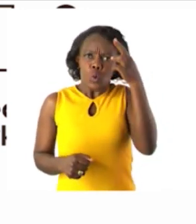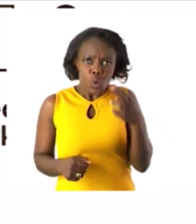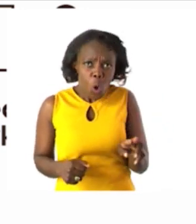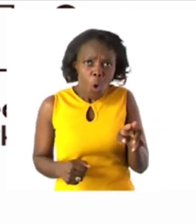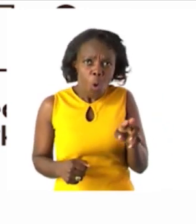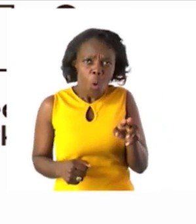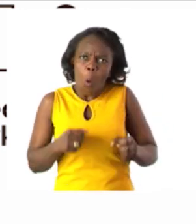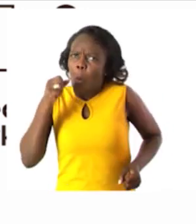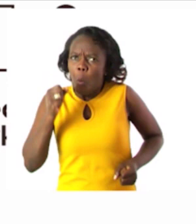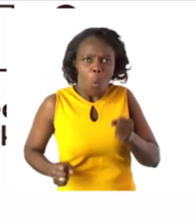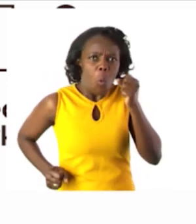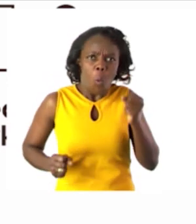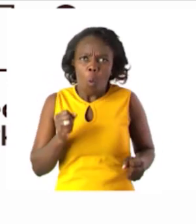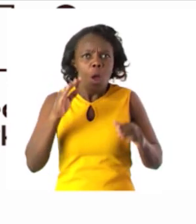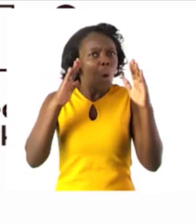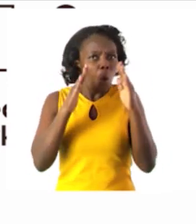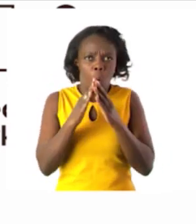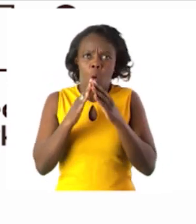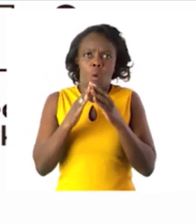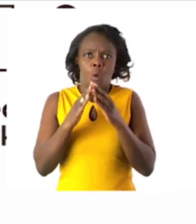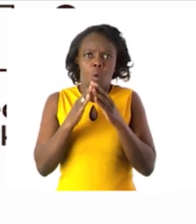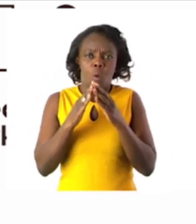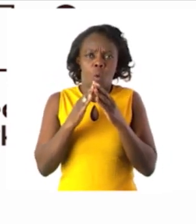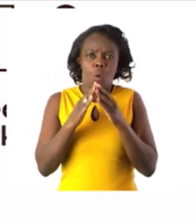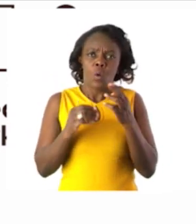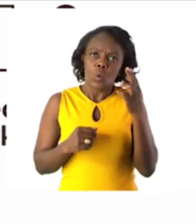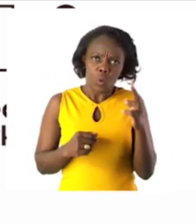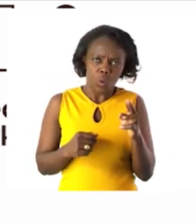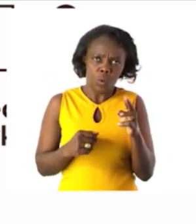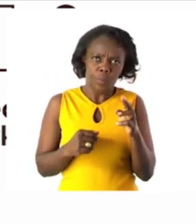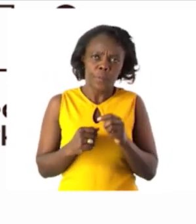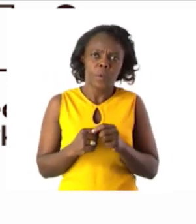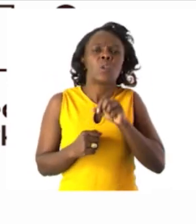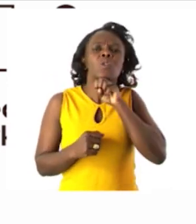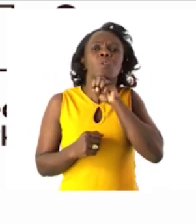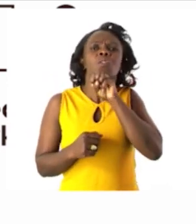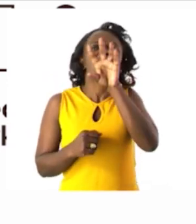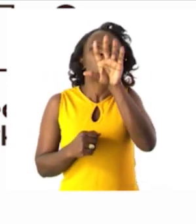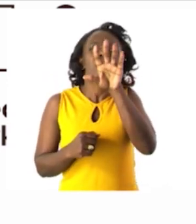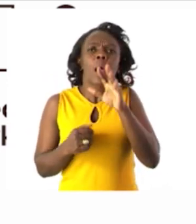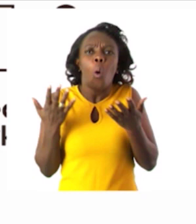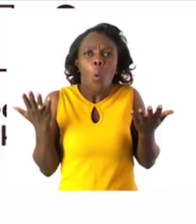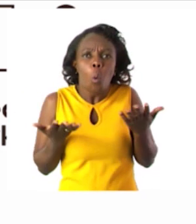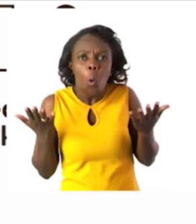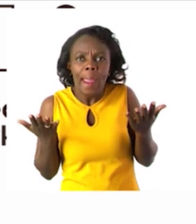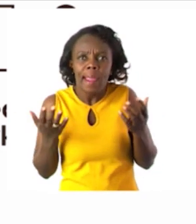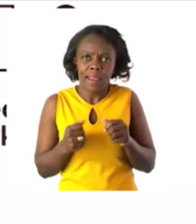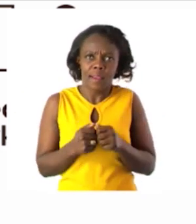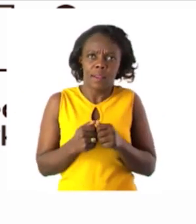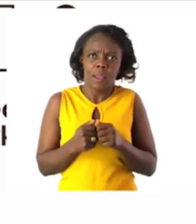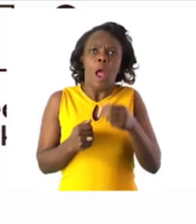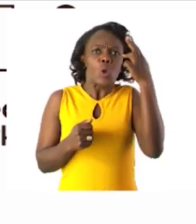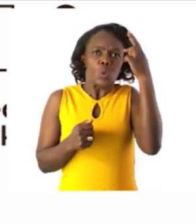be one punctuation or two. They can work together, all of them in one sentence. So you don't need to limit